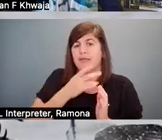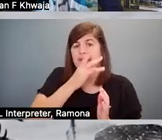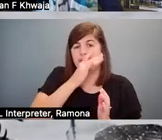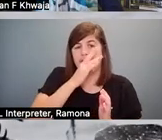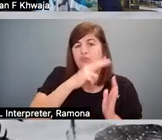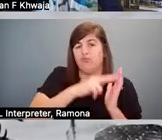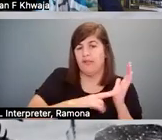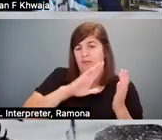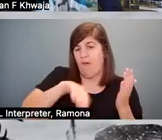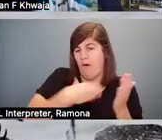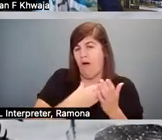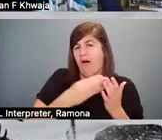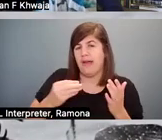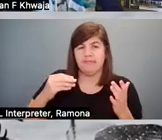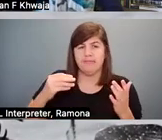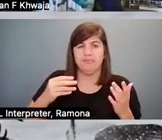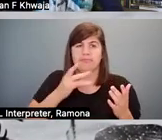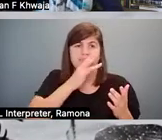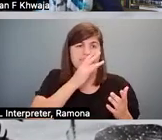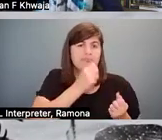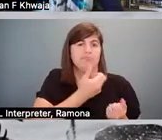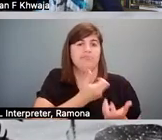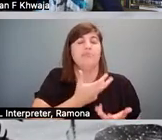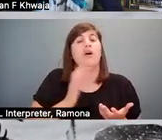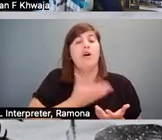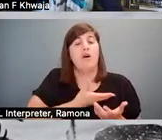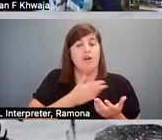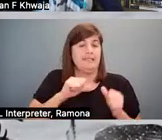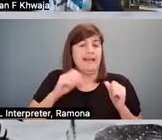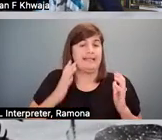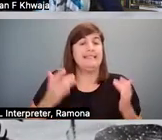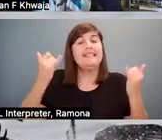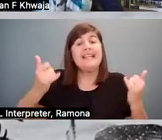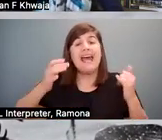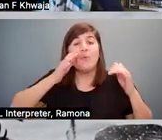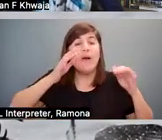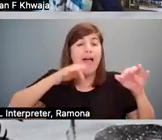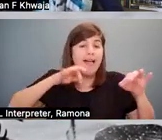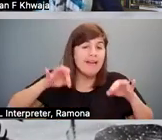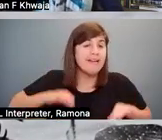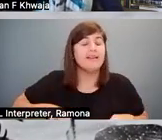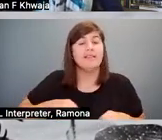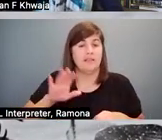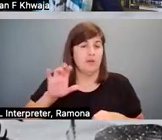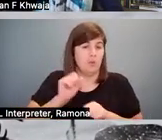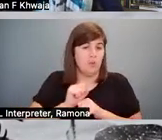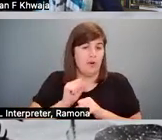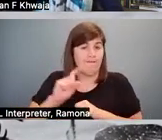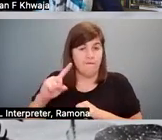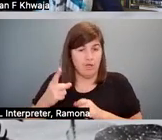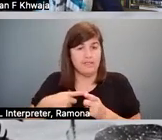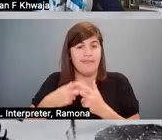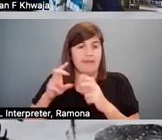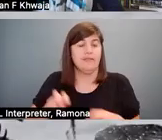we go and reading them out loud. Our scientist today will talk about her work first, and then we'll roll into that